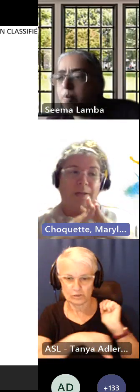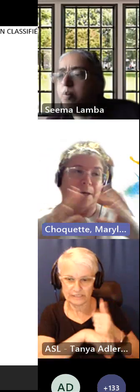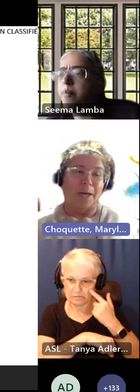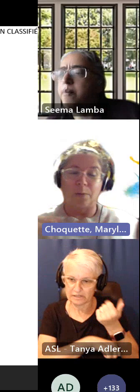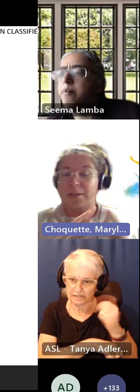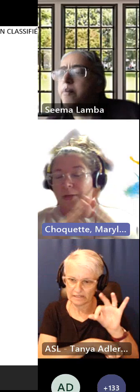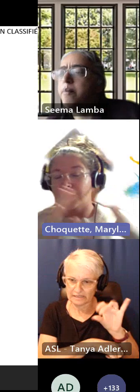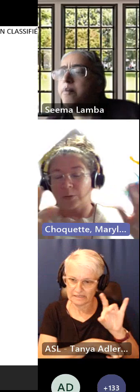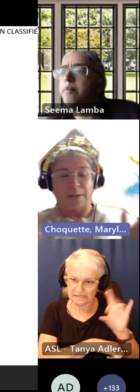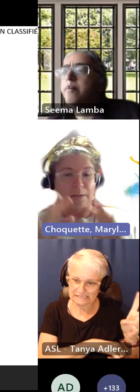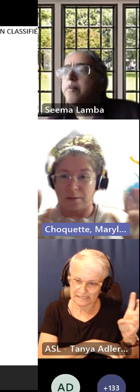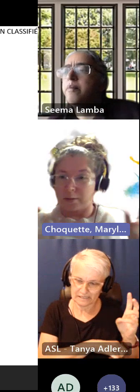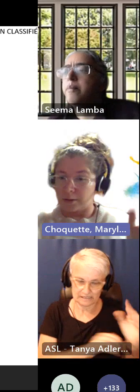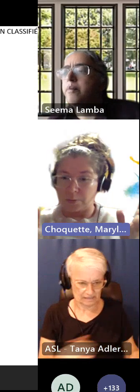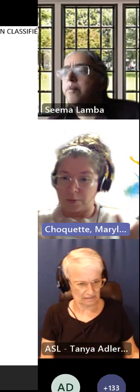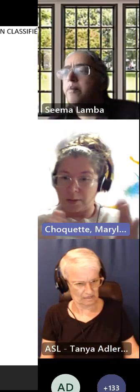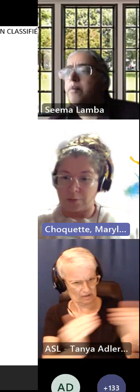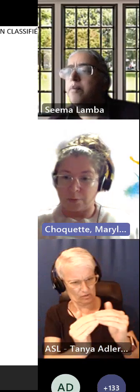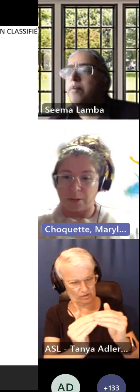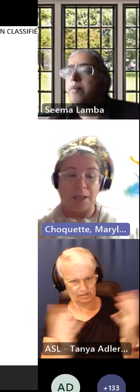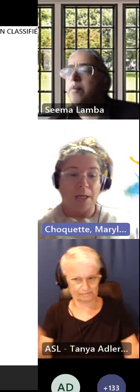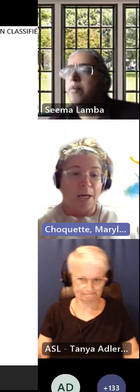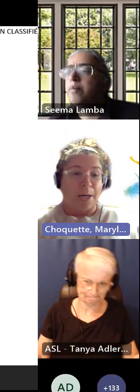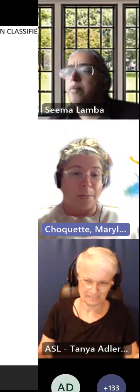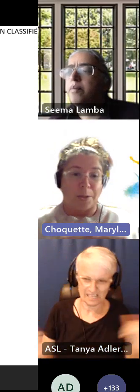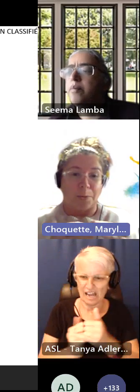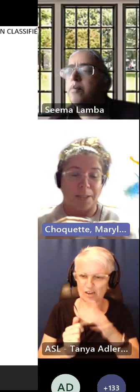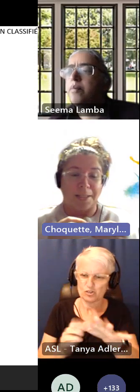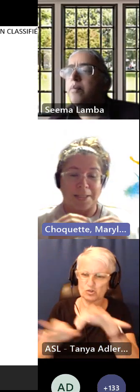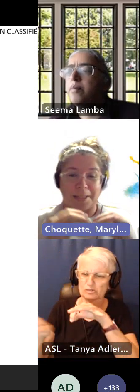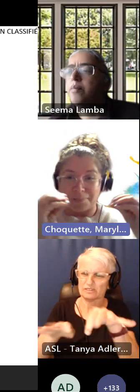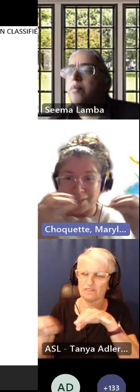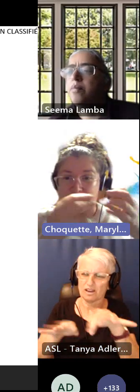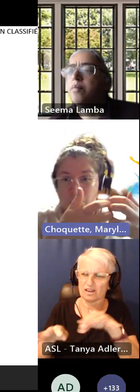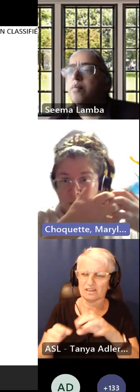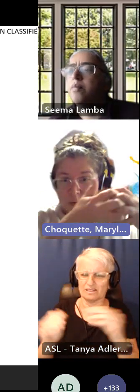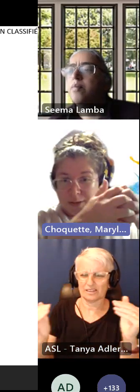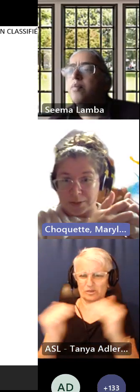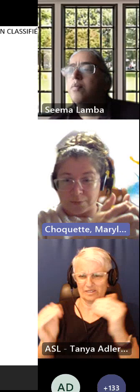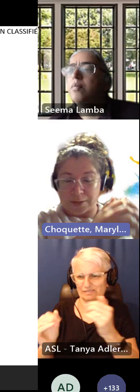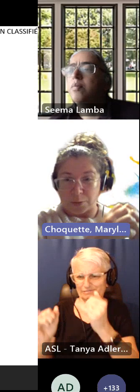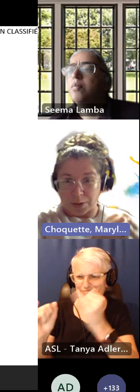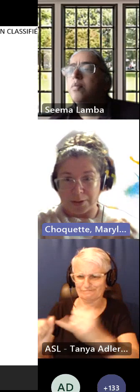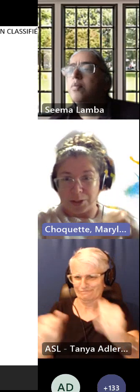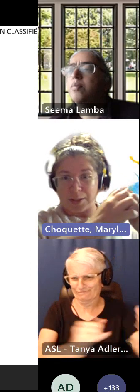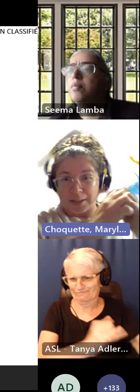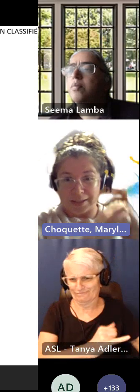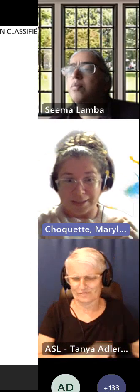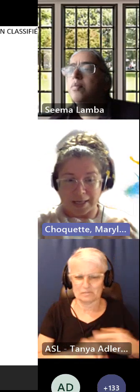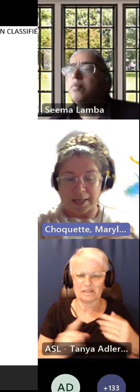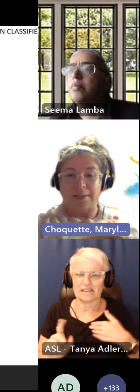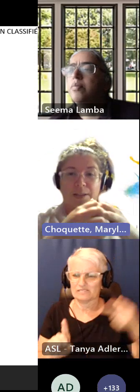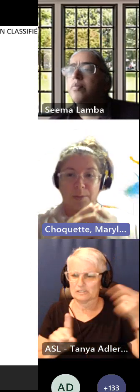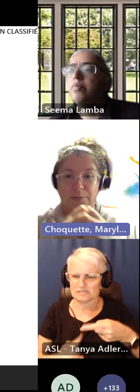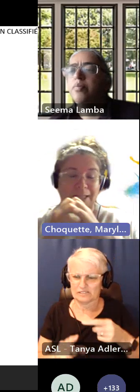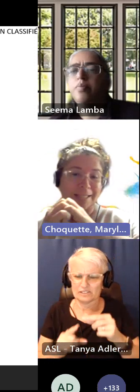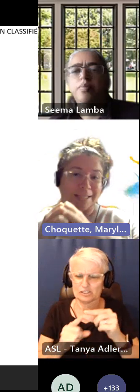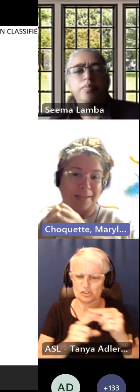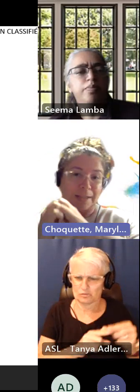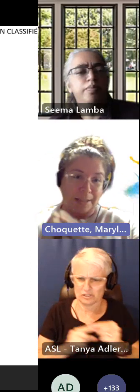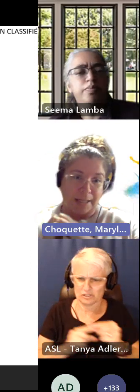equity. Now, how we define equity is up to everybody, but really, there were specific terminology in the Act